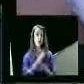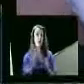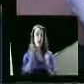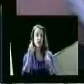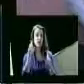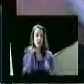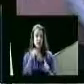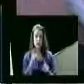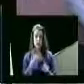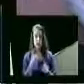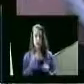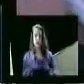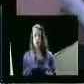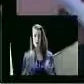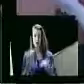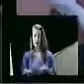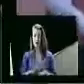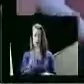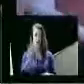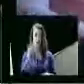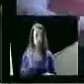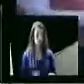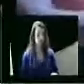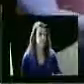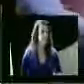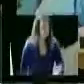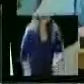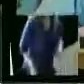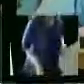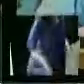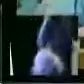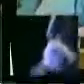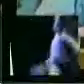as I have before you today. Thank you. Thank you. Any questions for Ms. Nagel?